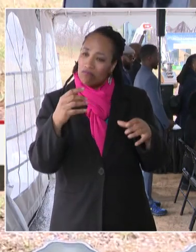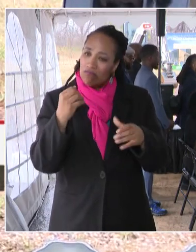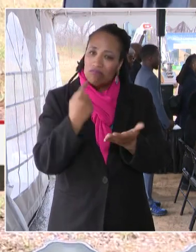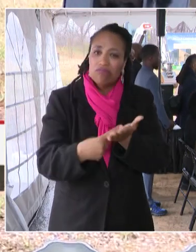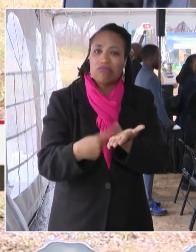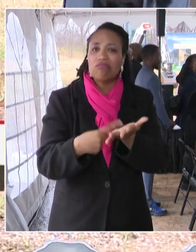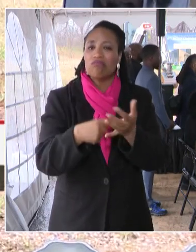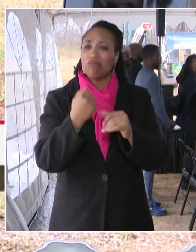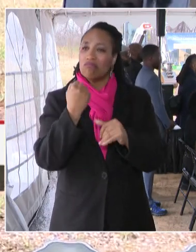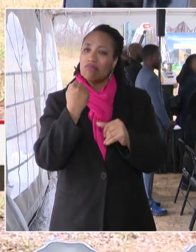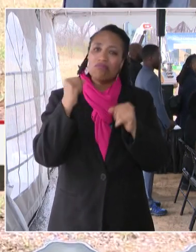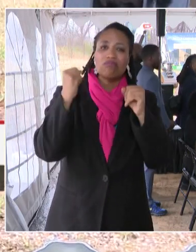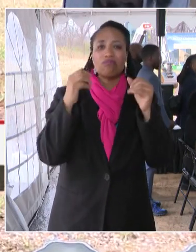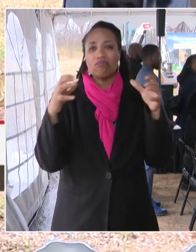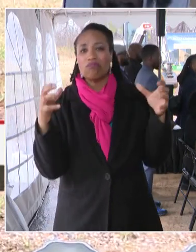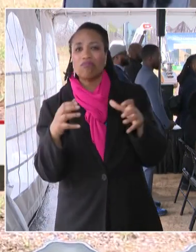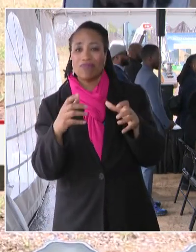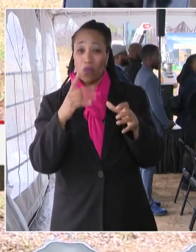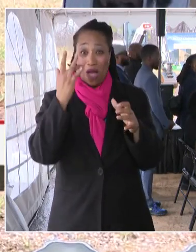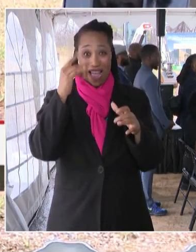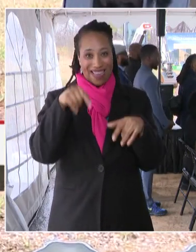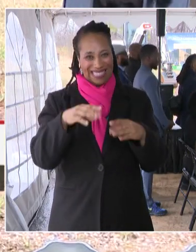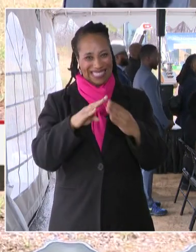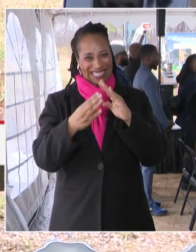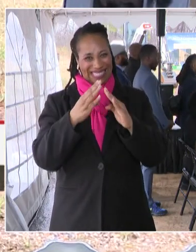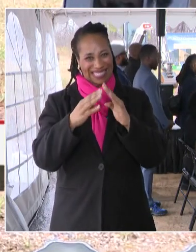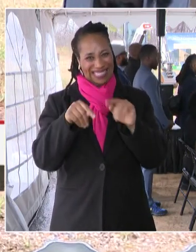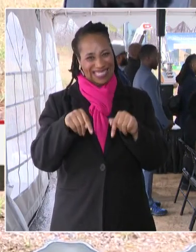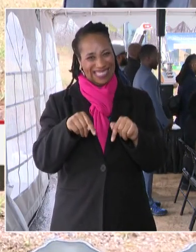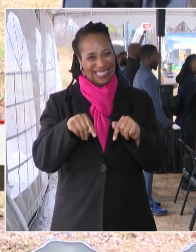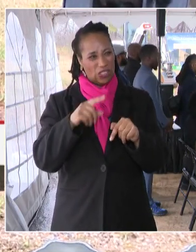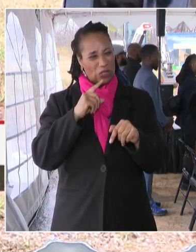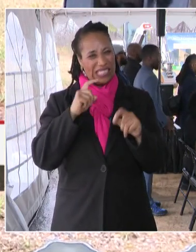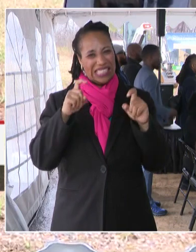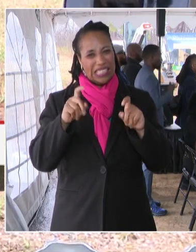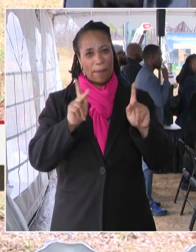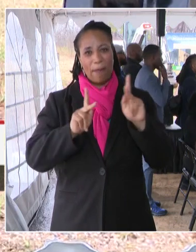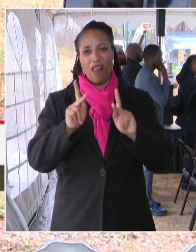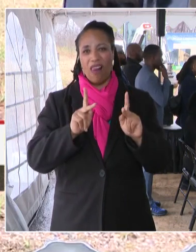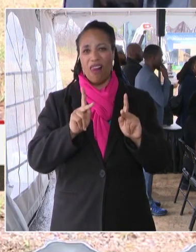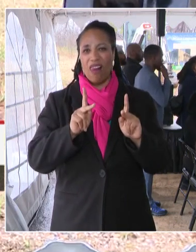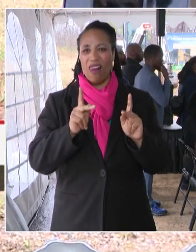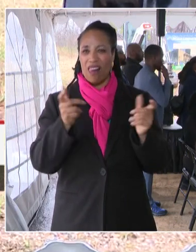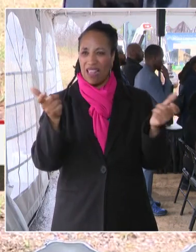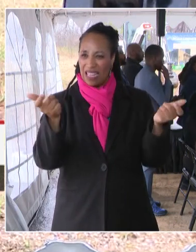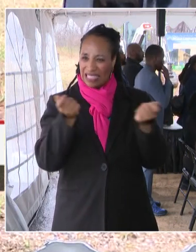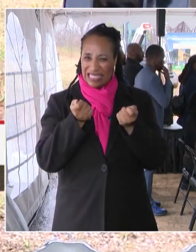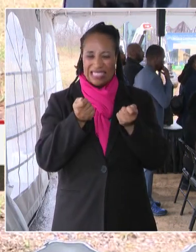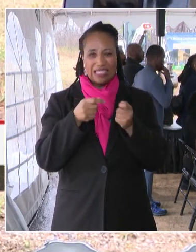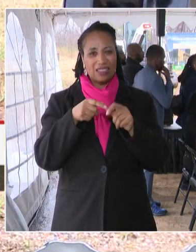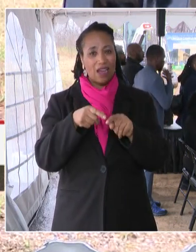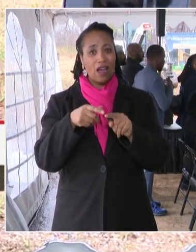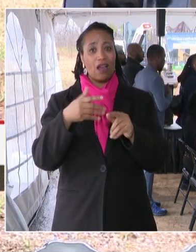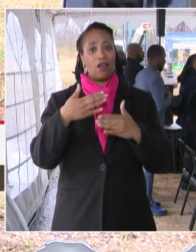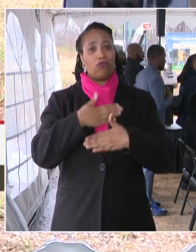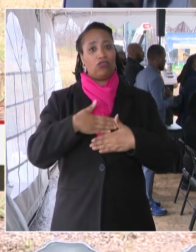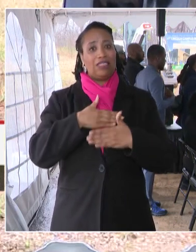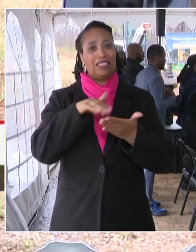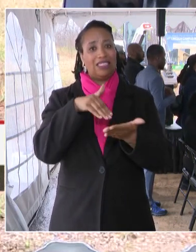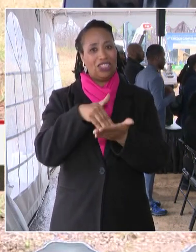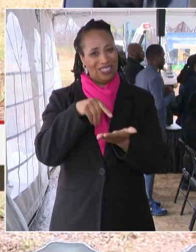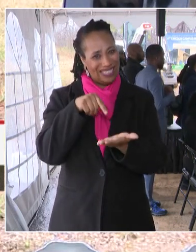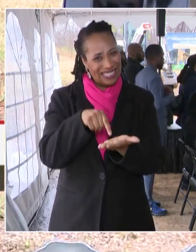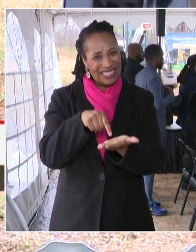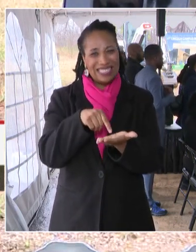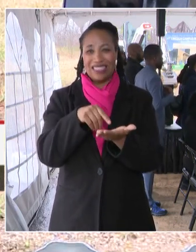important asset to Ward 5 and beyond Fort Lincoln. We know that because a lot of people spend time in this neighborhood. The mayor mentioned it.